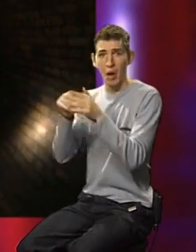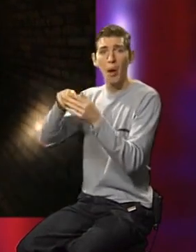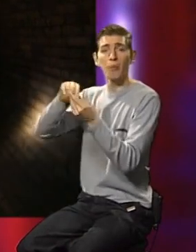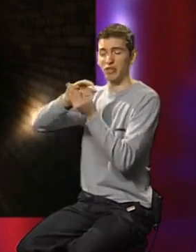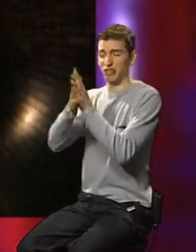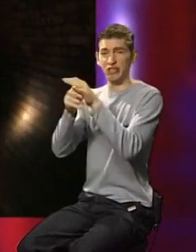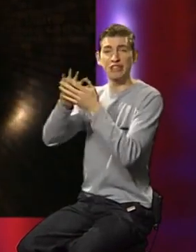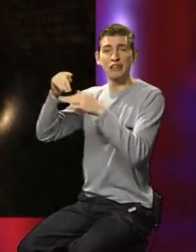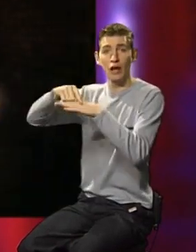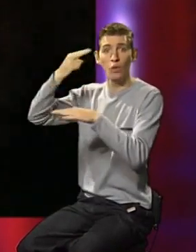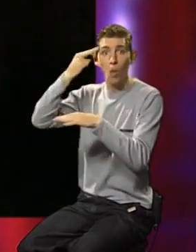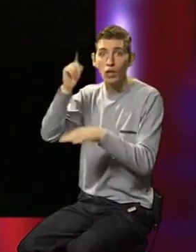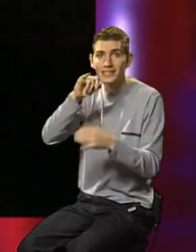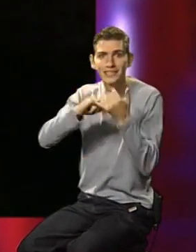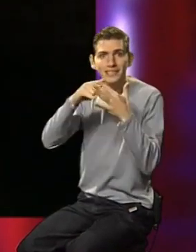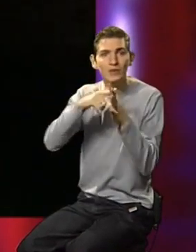called sewage.